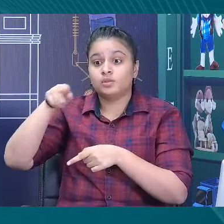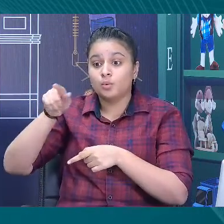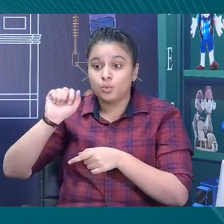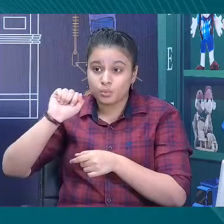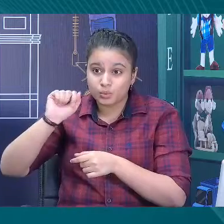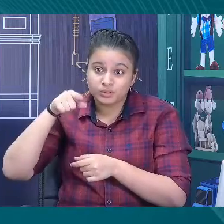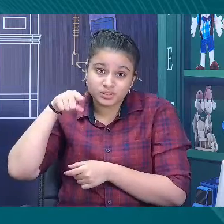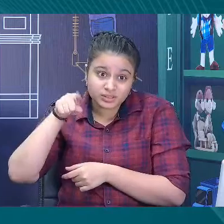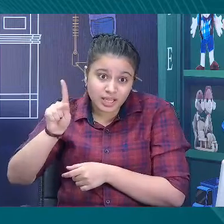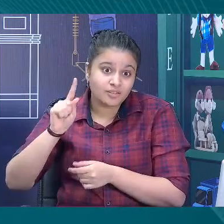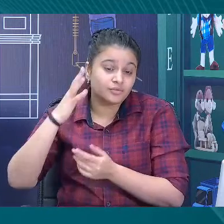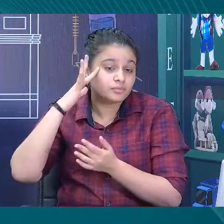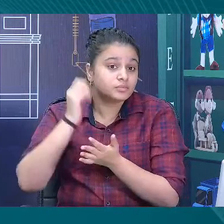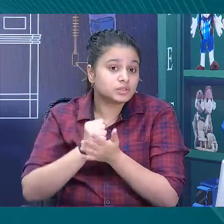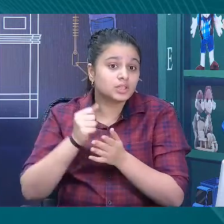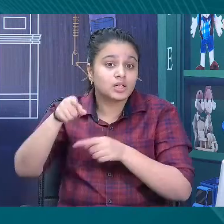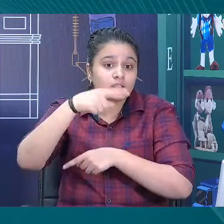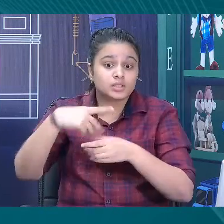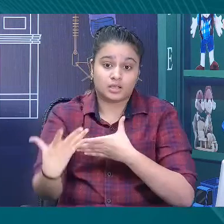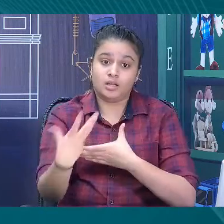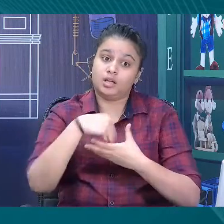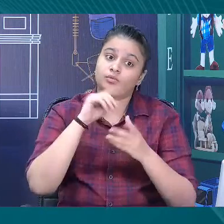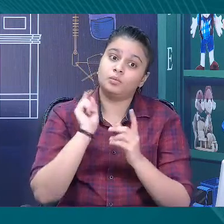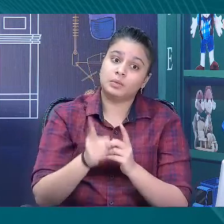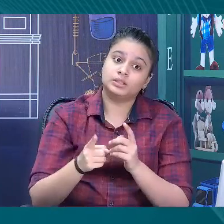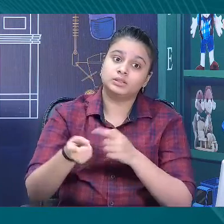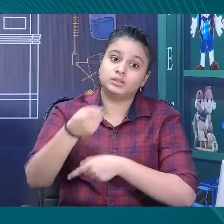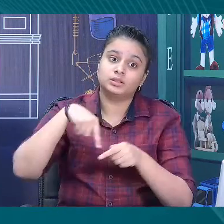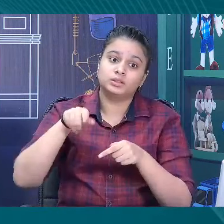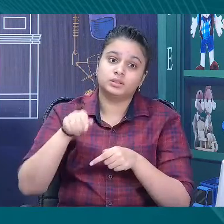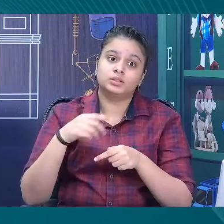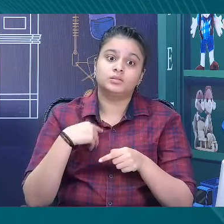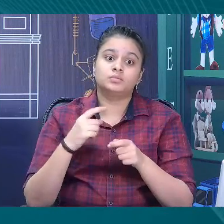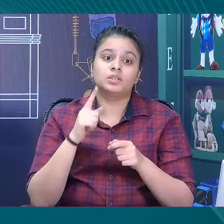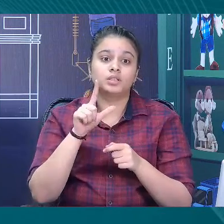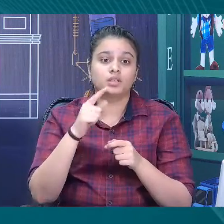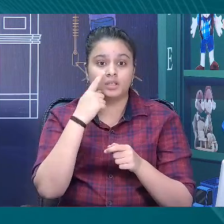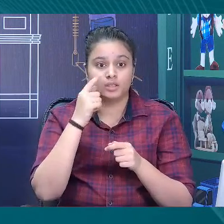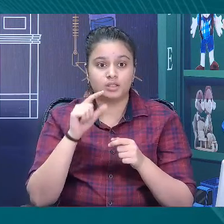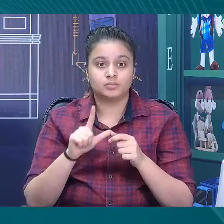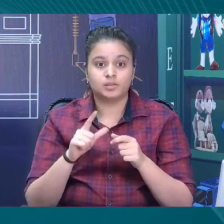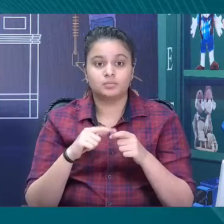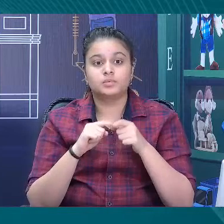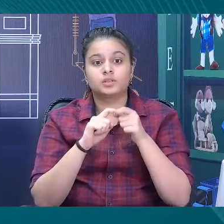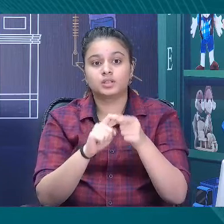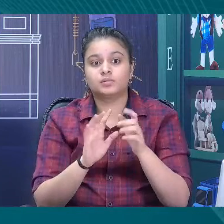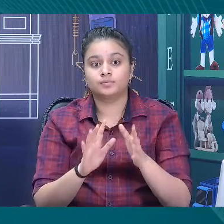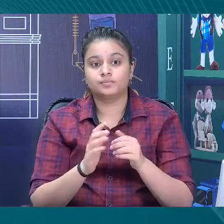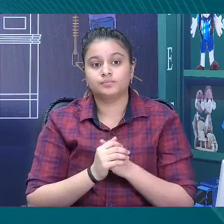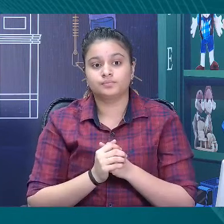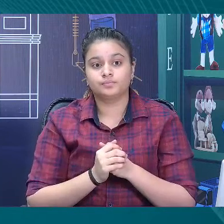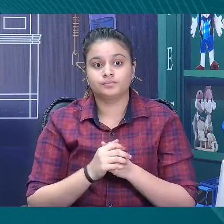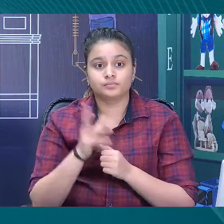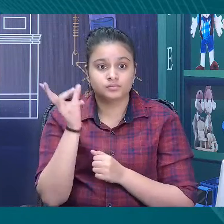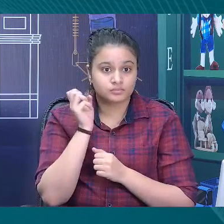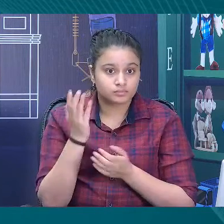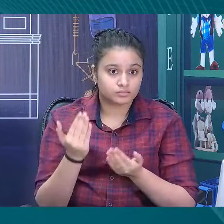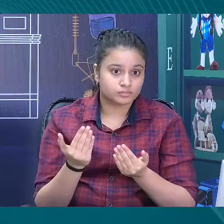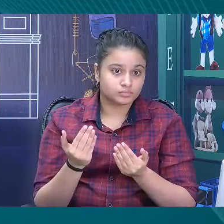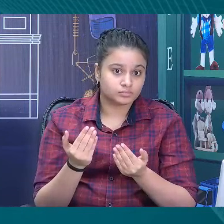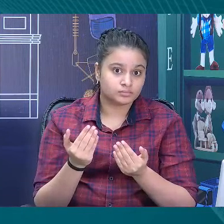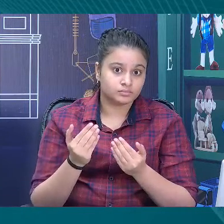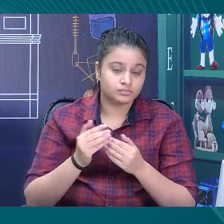sure. And how she ensures this, this is what I was asking Lakshmi ma'am. Lakshmi ma'am, can you hear me?